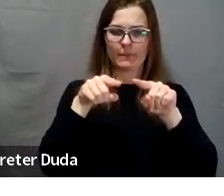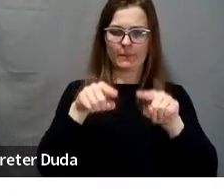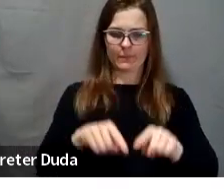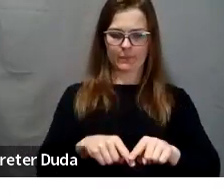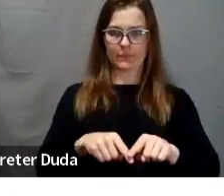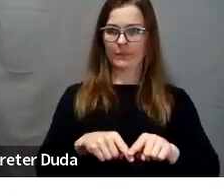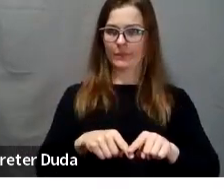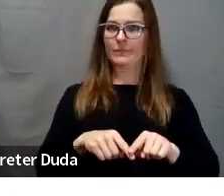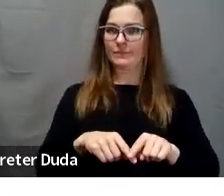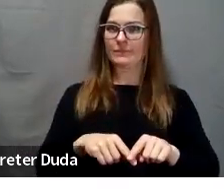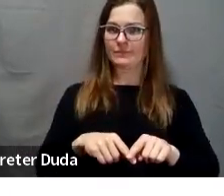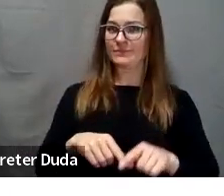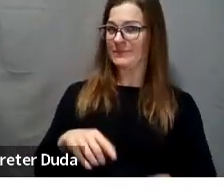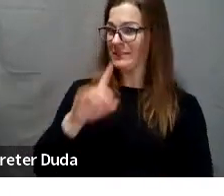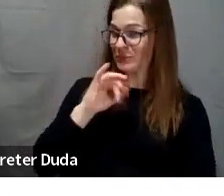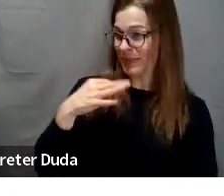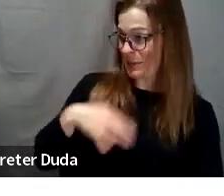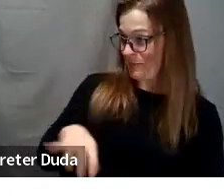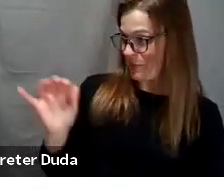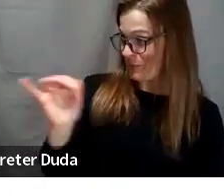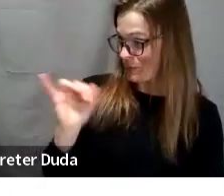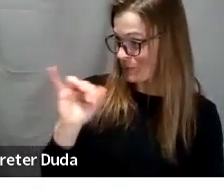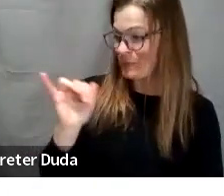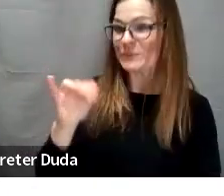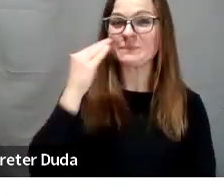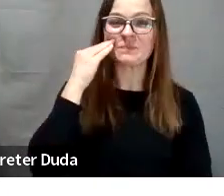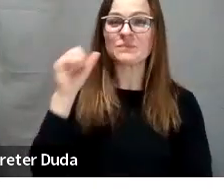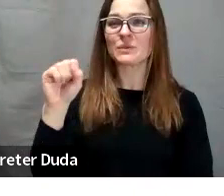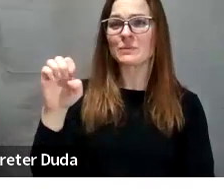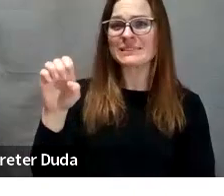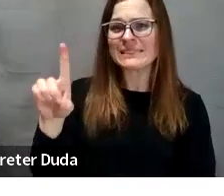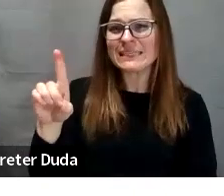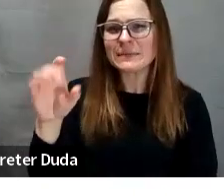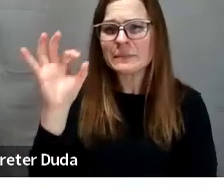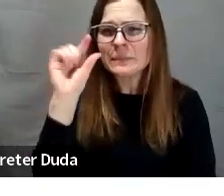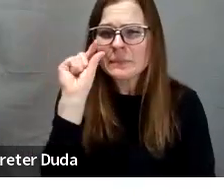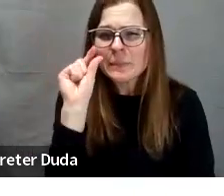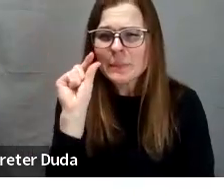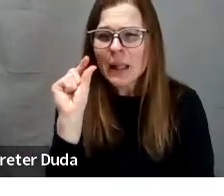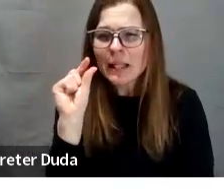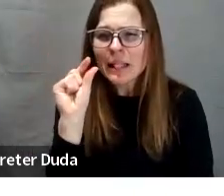This is helpful also. Just, I mean, seeds are so small. Yes.